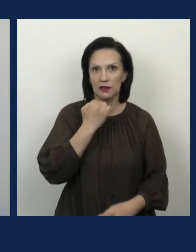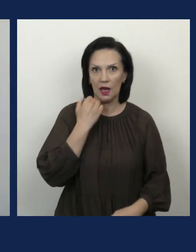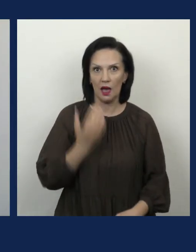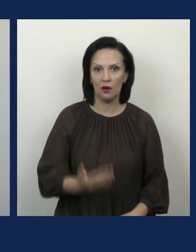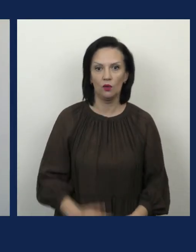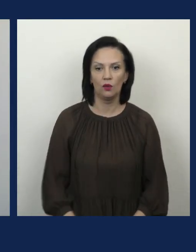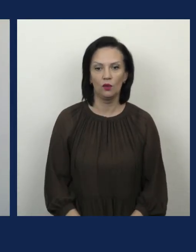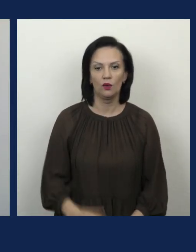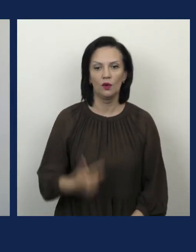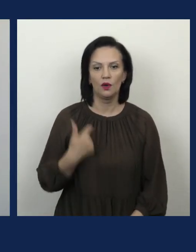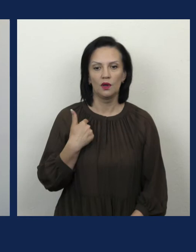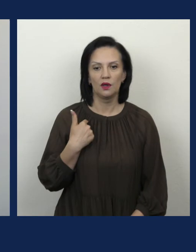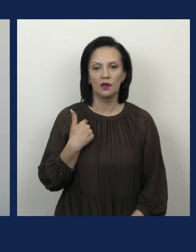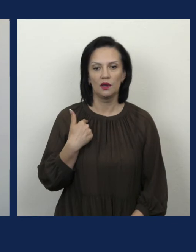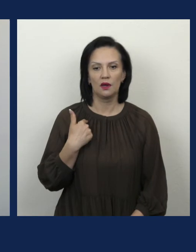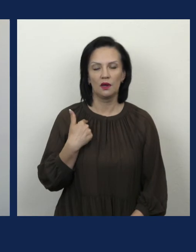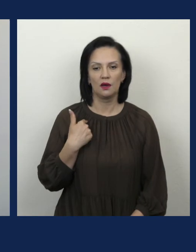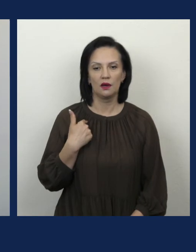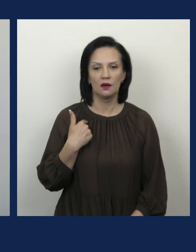Thank you.